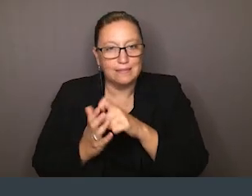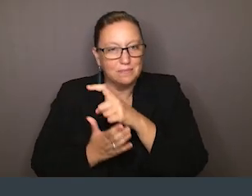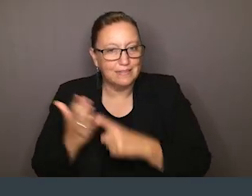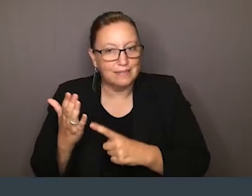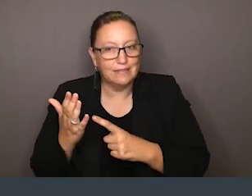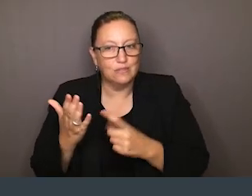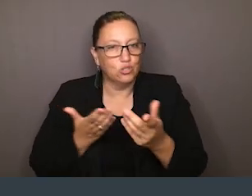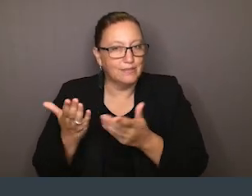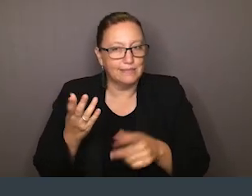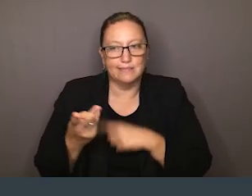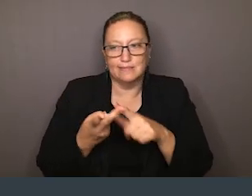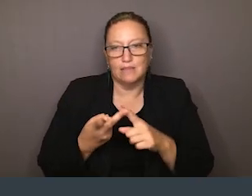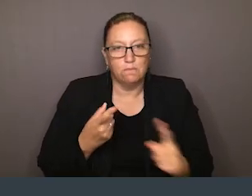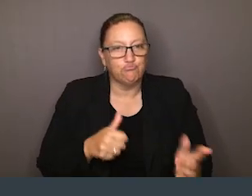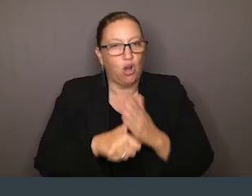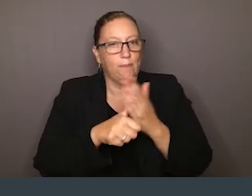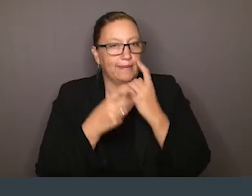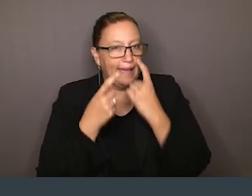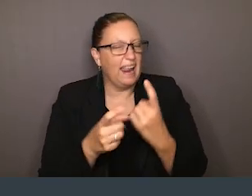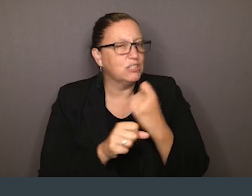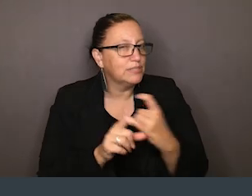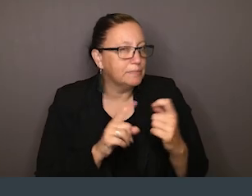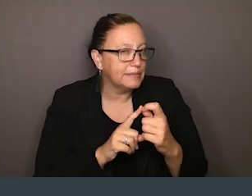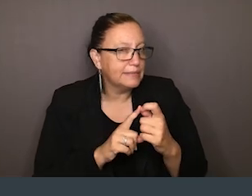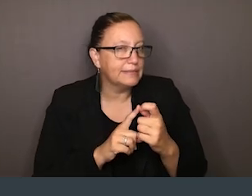disability services, primary care,